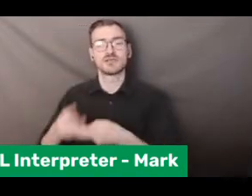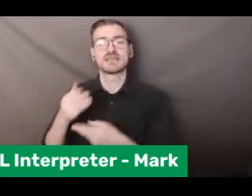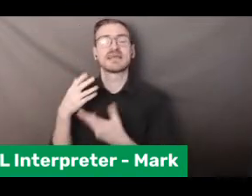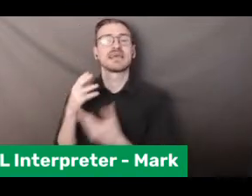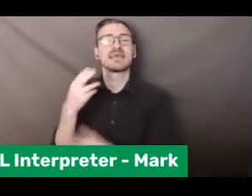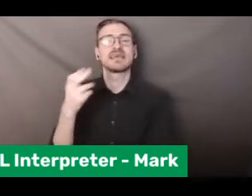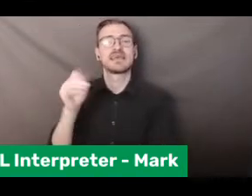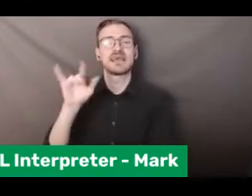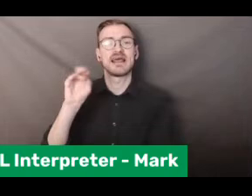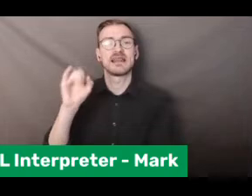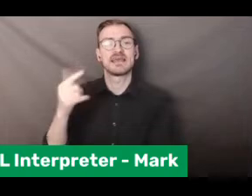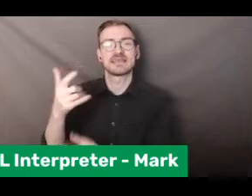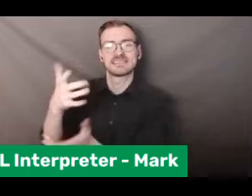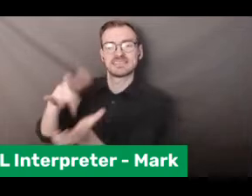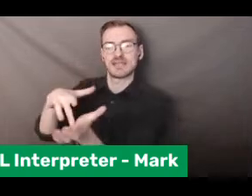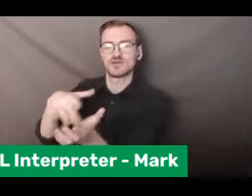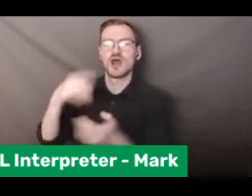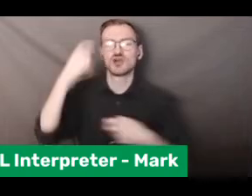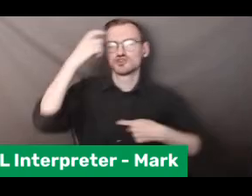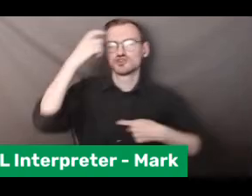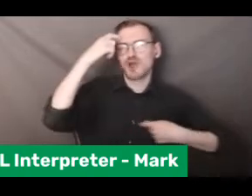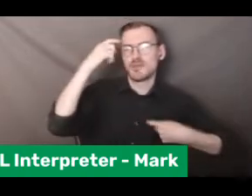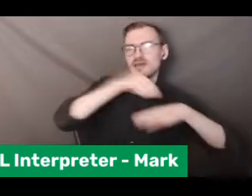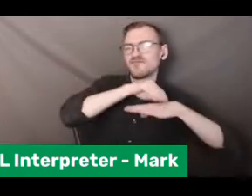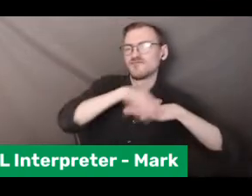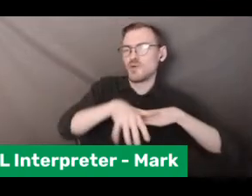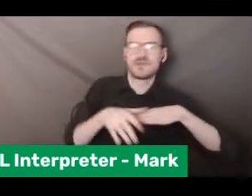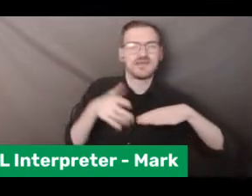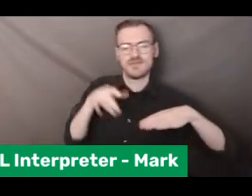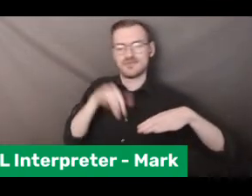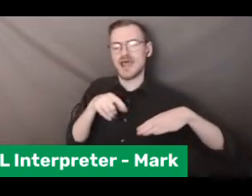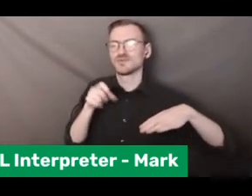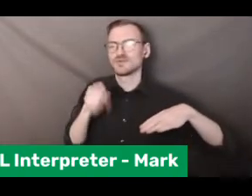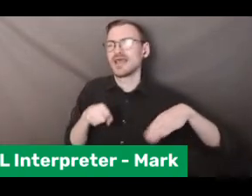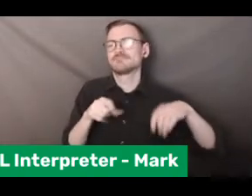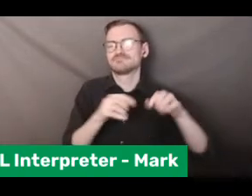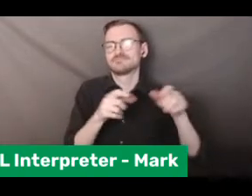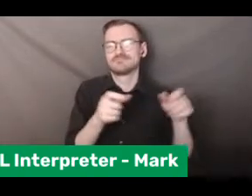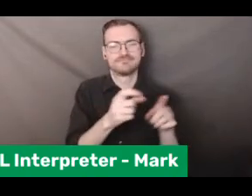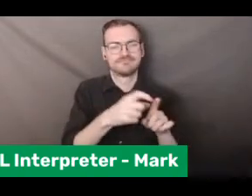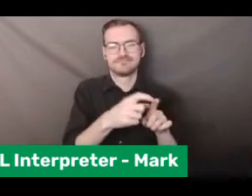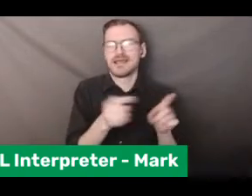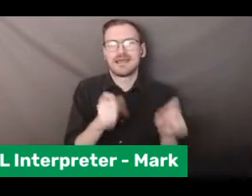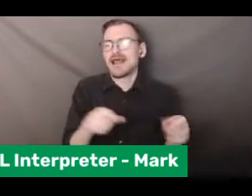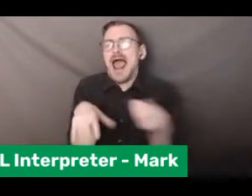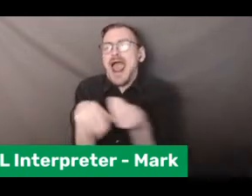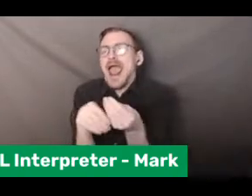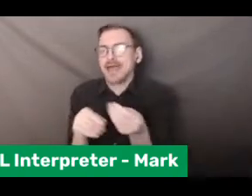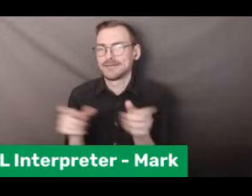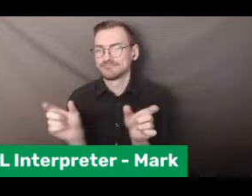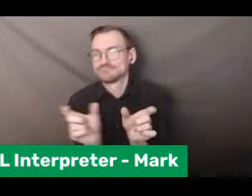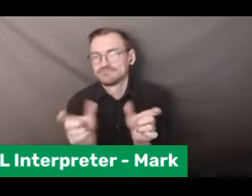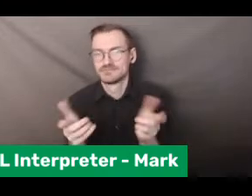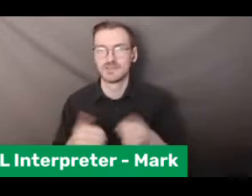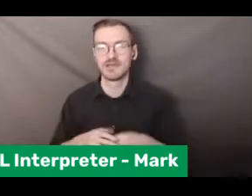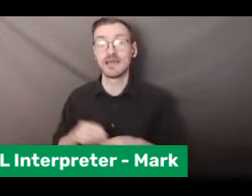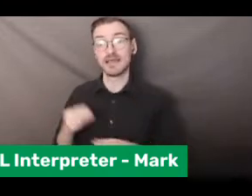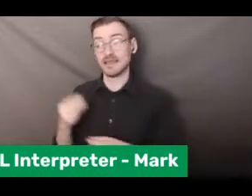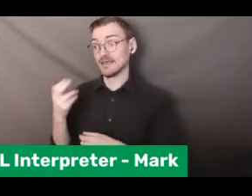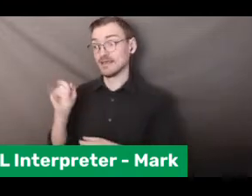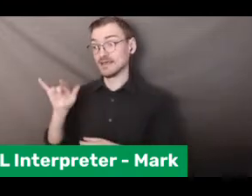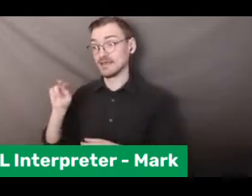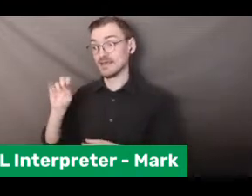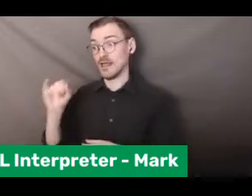As trauma-informed might be an add-on, healing-centered centers and says all is